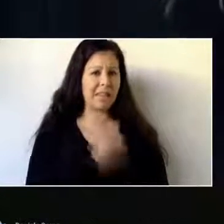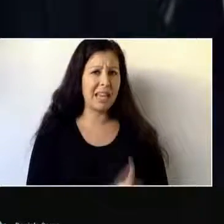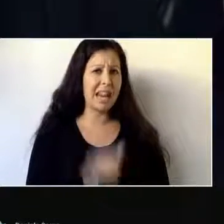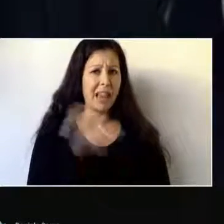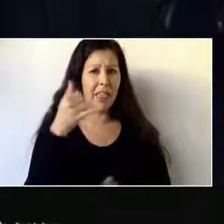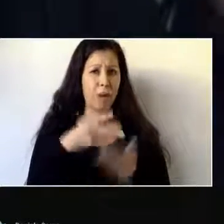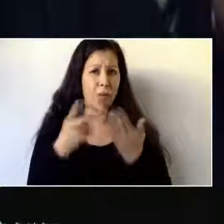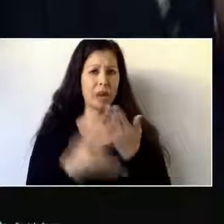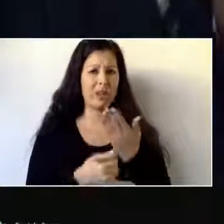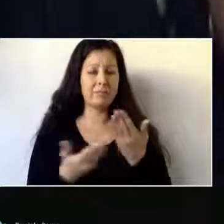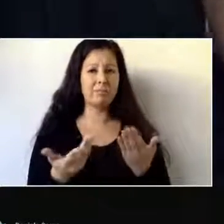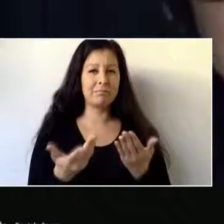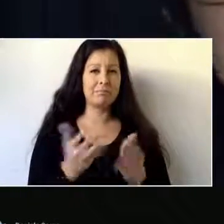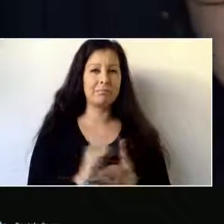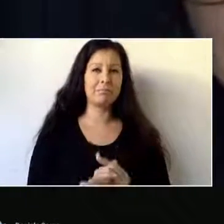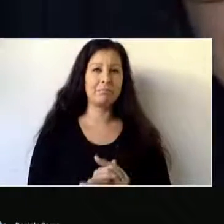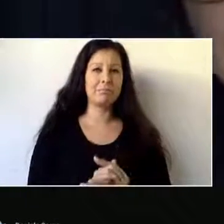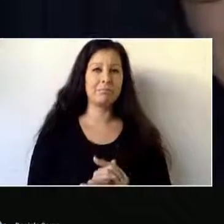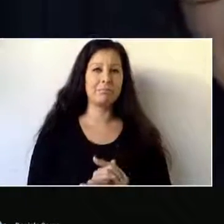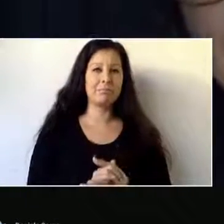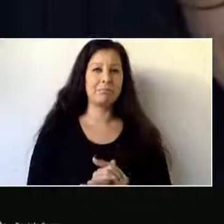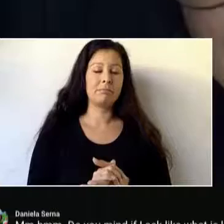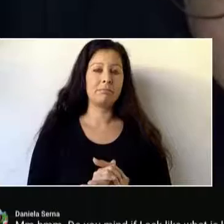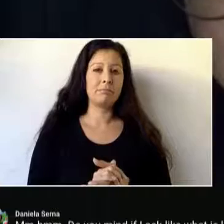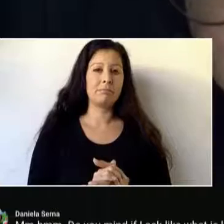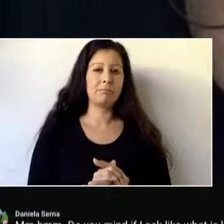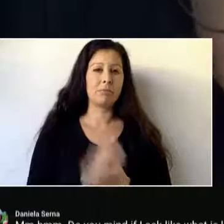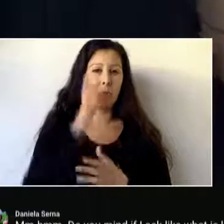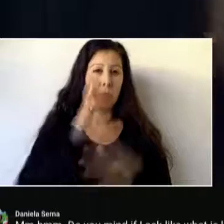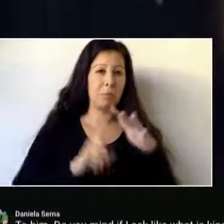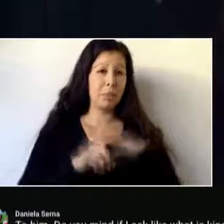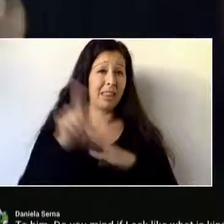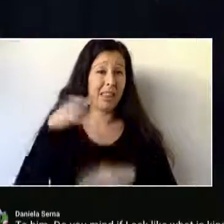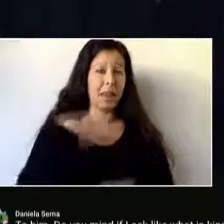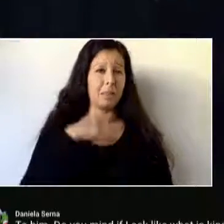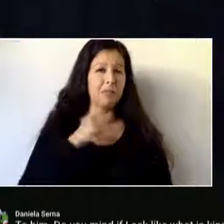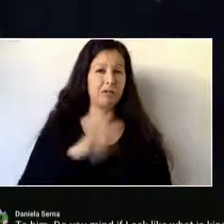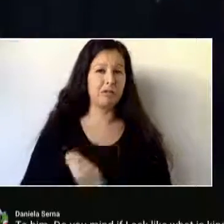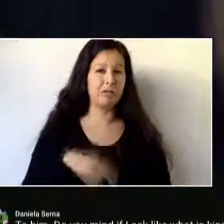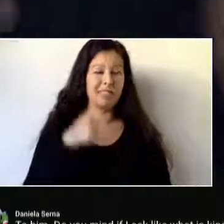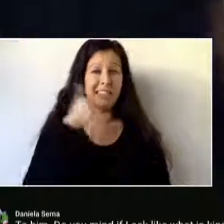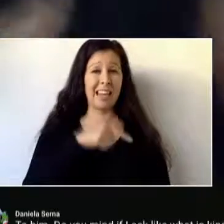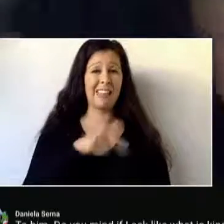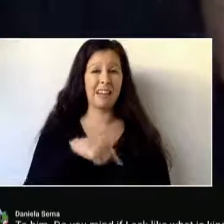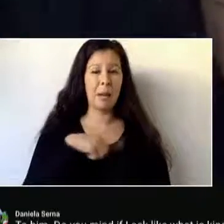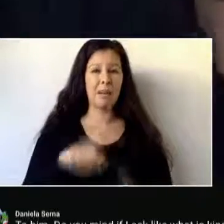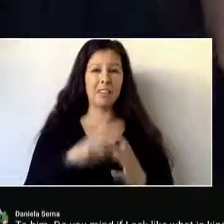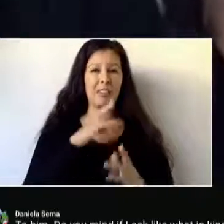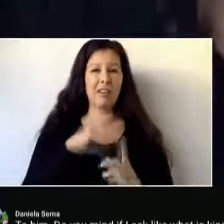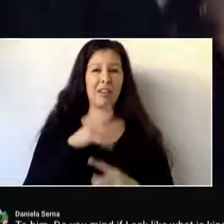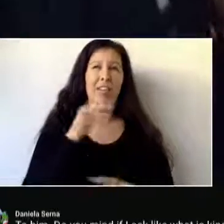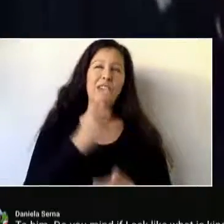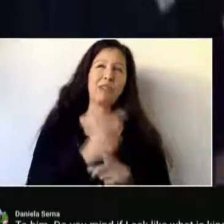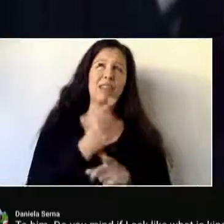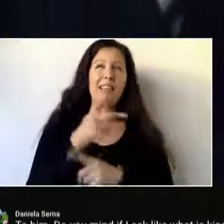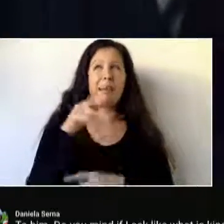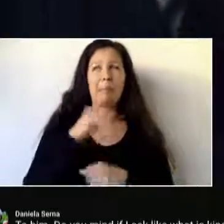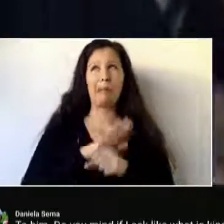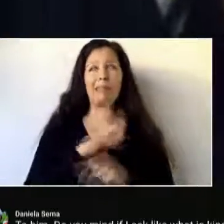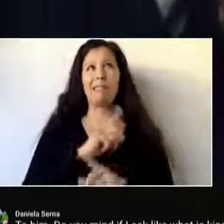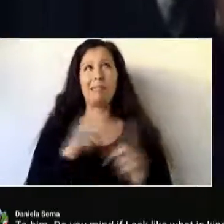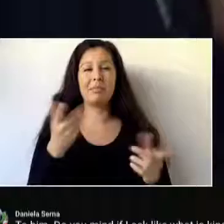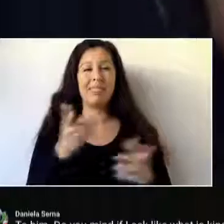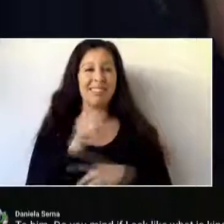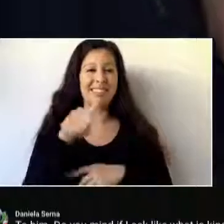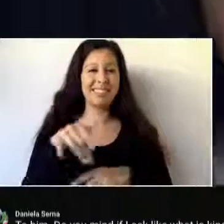projects that are kind of bubbling up? I'm sure every time I start talking, I'm like, oh, that's right, the pandemic, but I'm